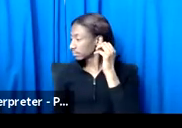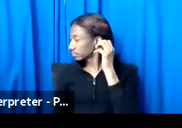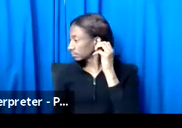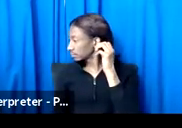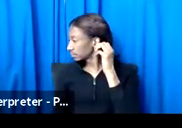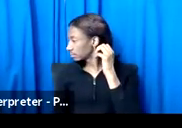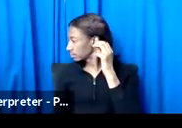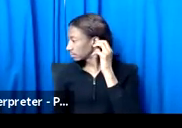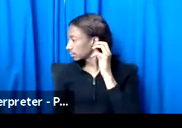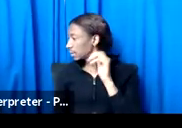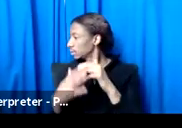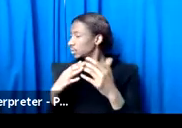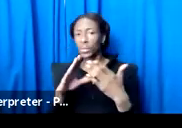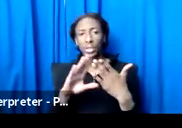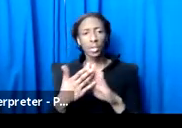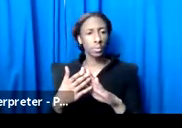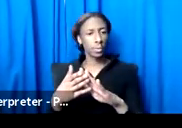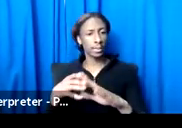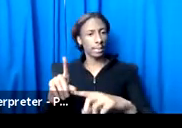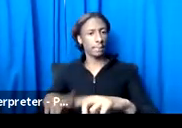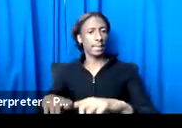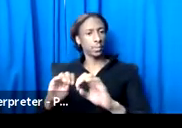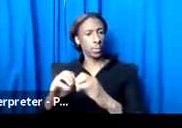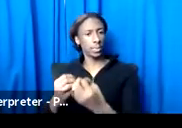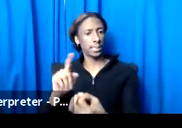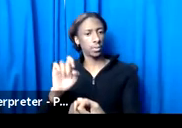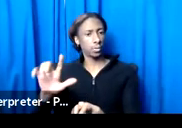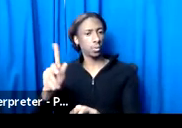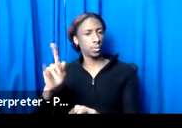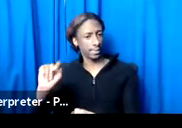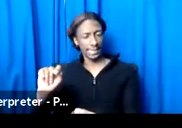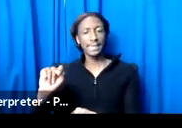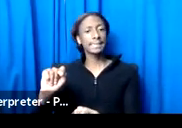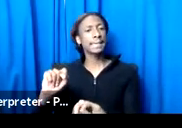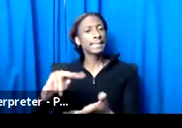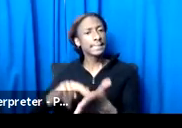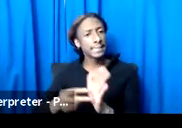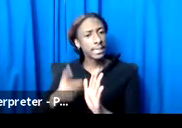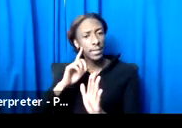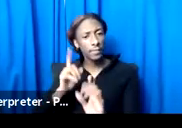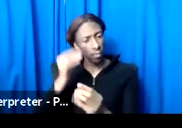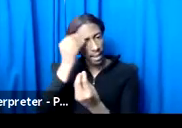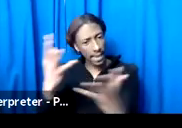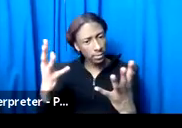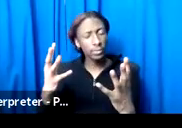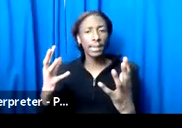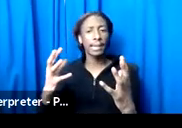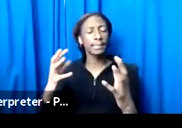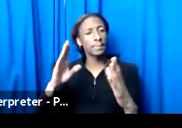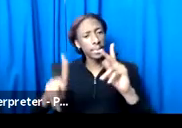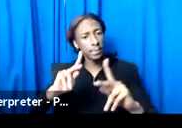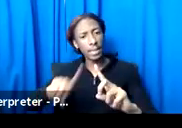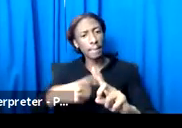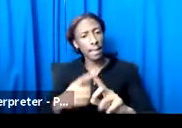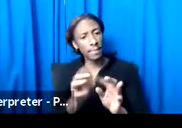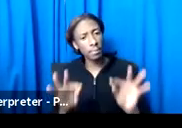So the community-based organization toolkit is intended to educate communities on the importance of COVID-19 vaccine. And as was mentioned before,